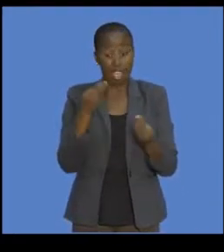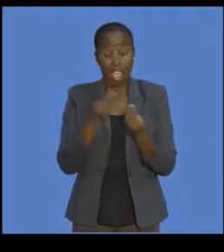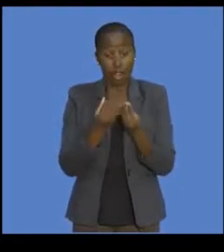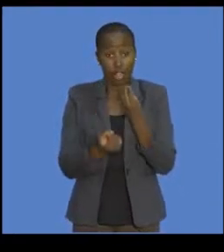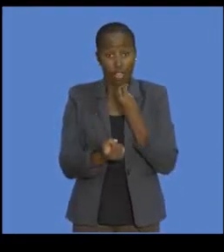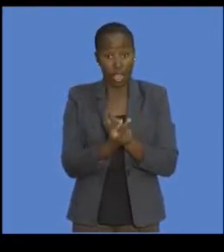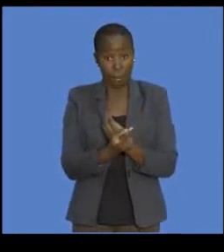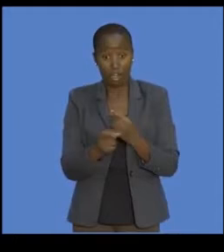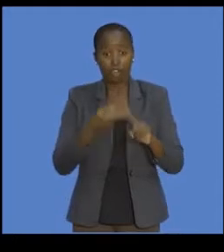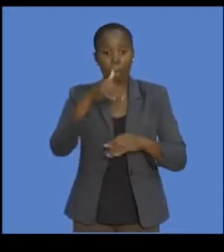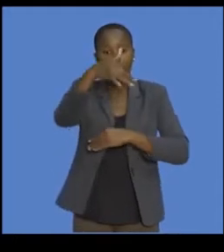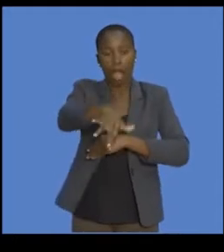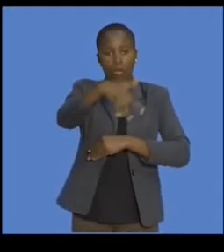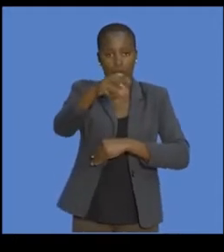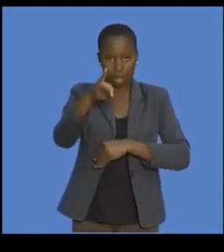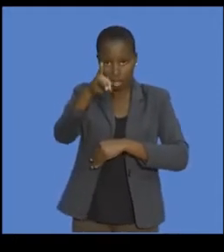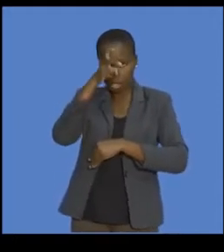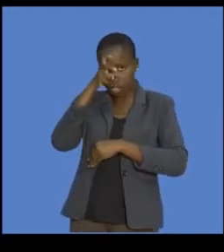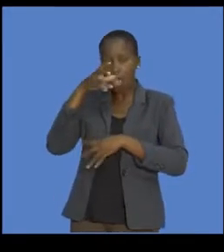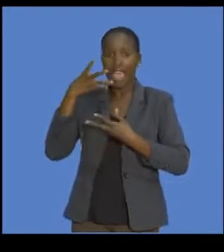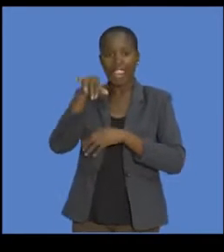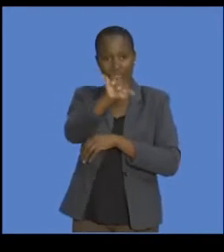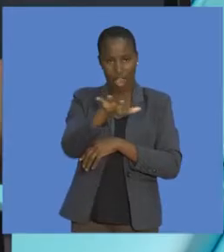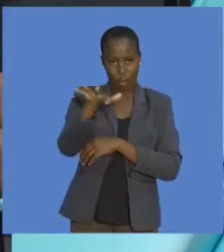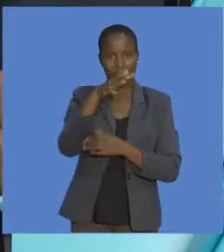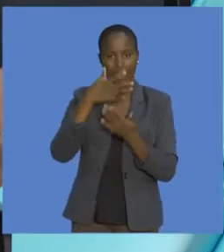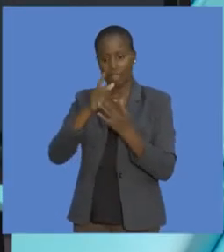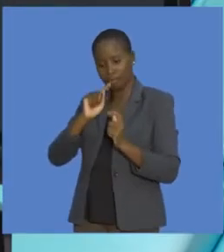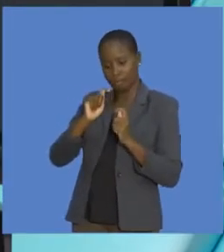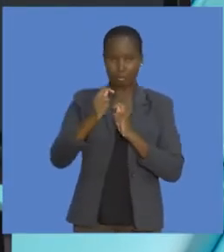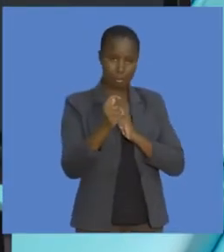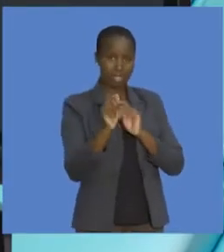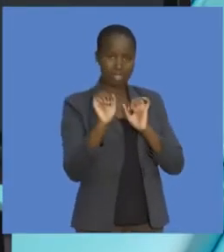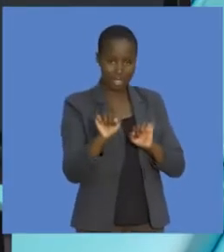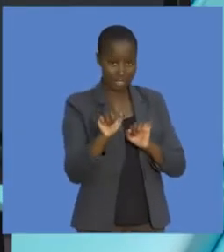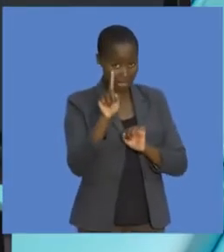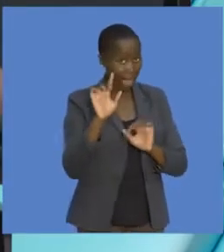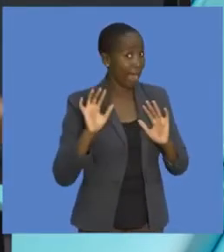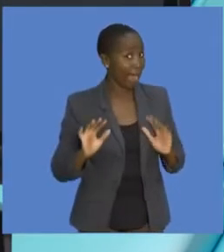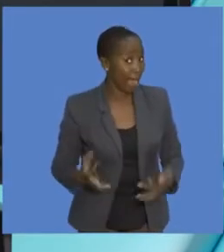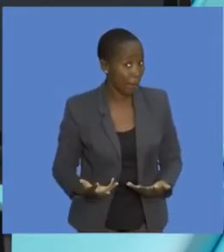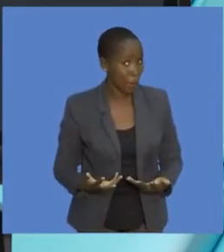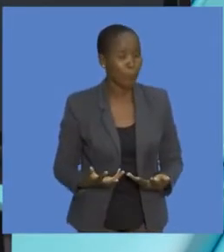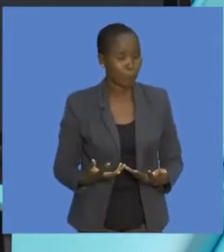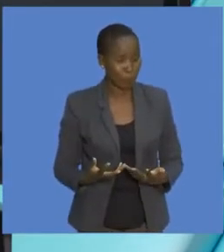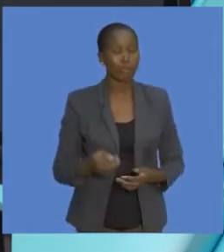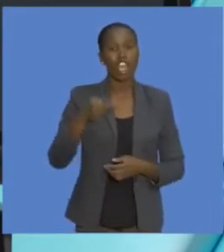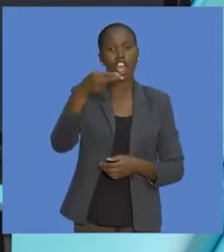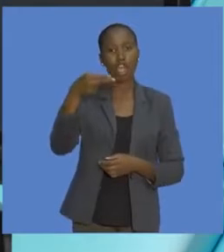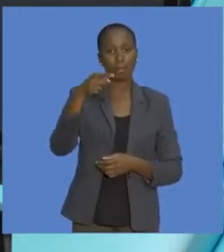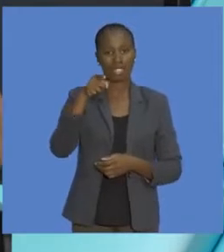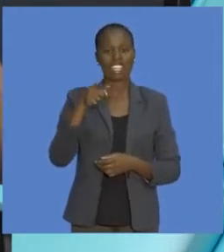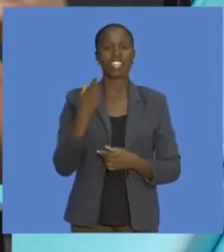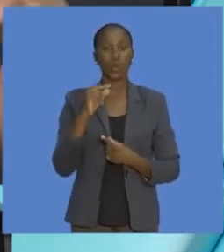external or the internal environment. So essentially what homeostasis does is that it is a mechanism that keeps the